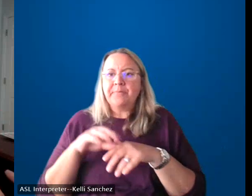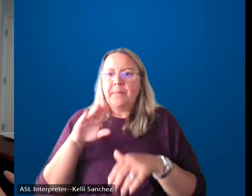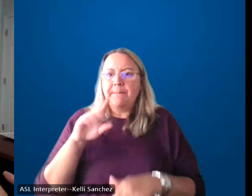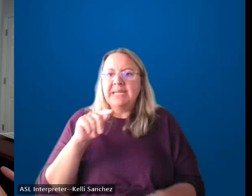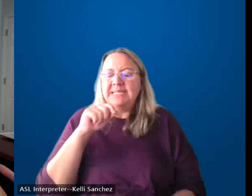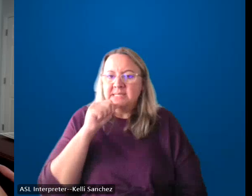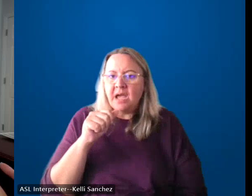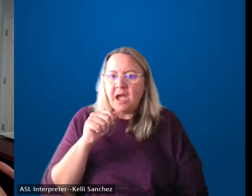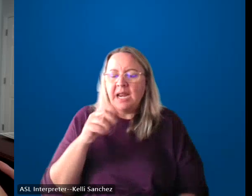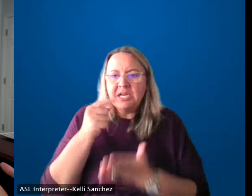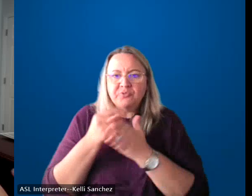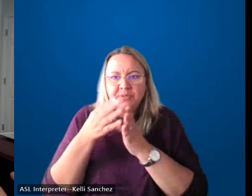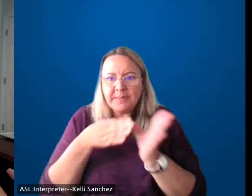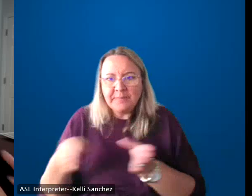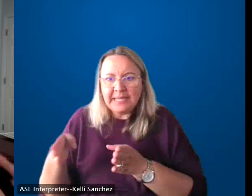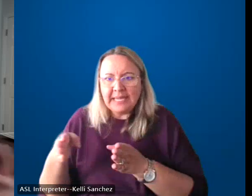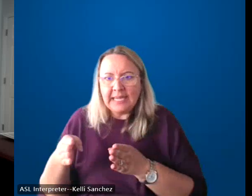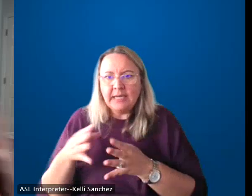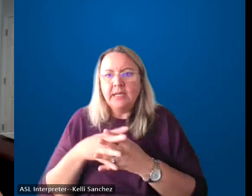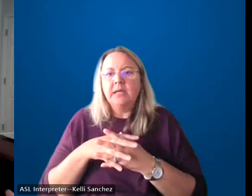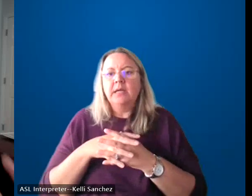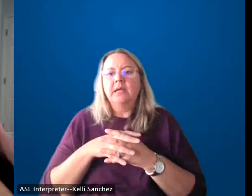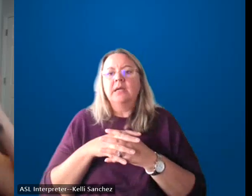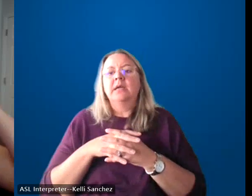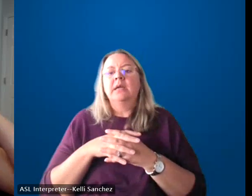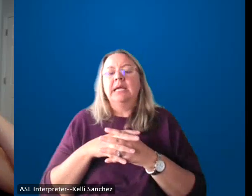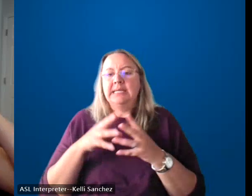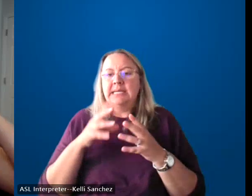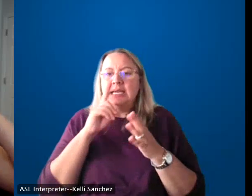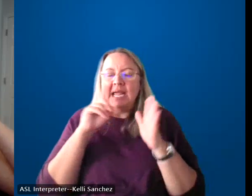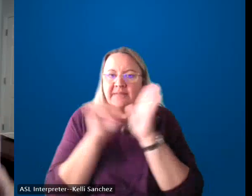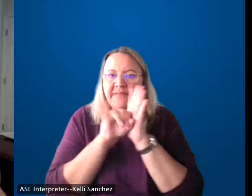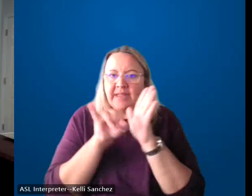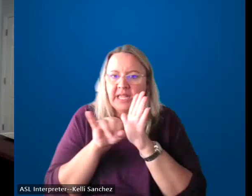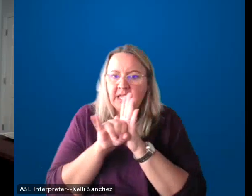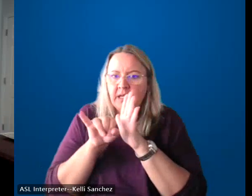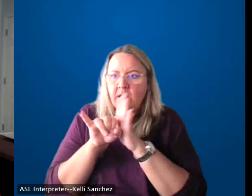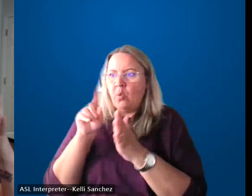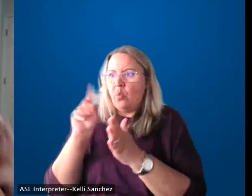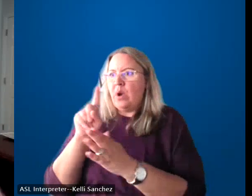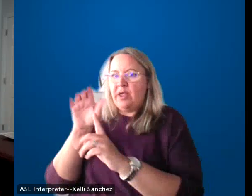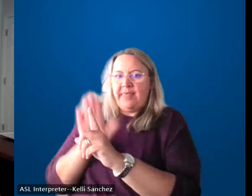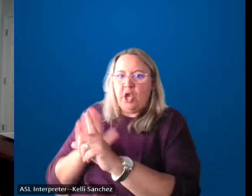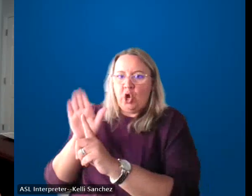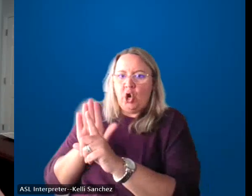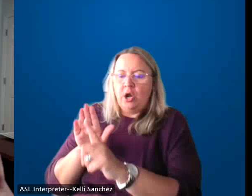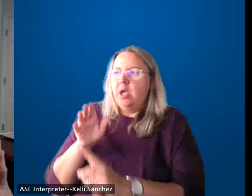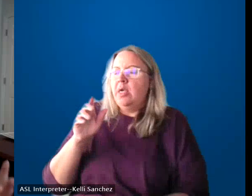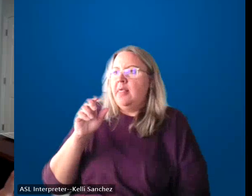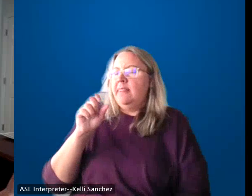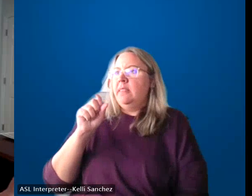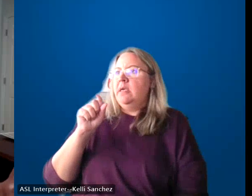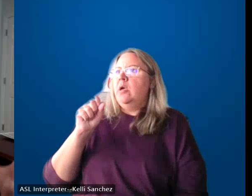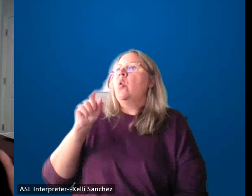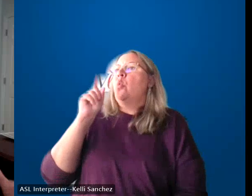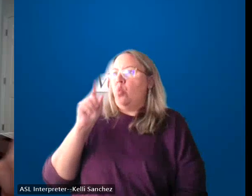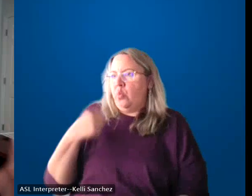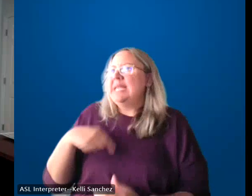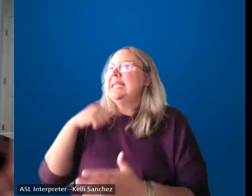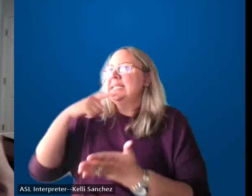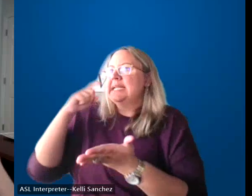treatment plan. That just really identifies where they are, right? Like, that doesn't say these are the things that we need to identify